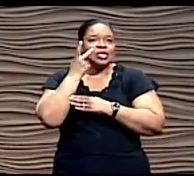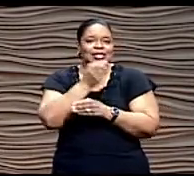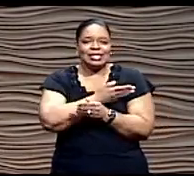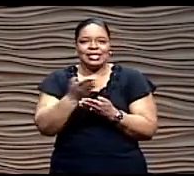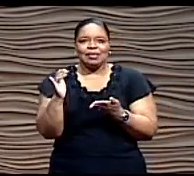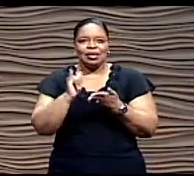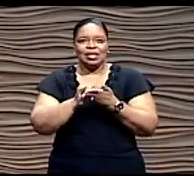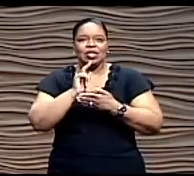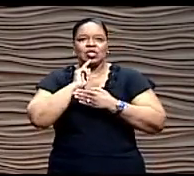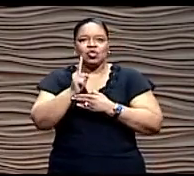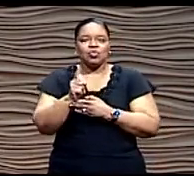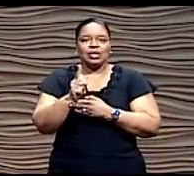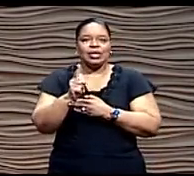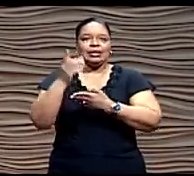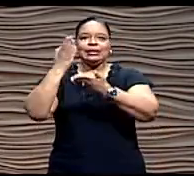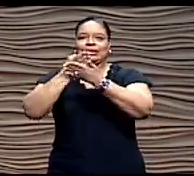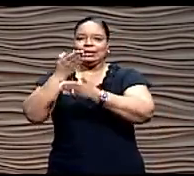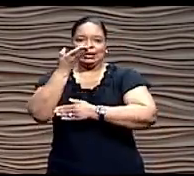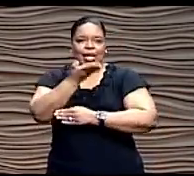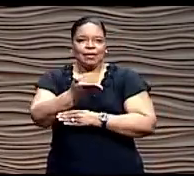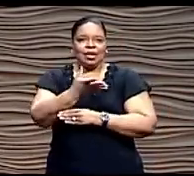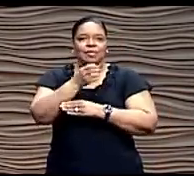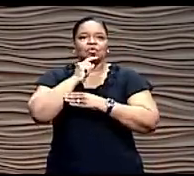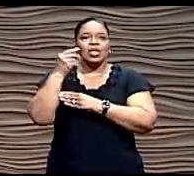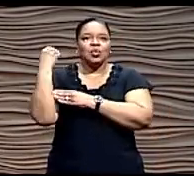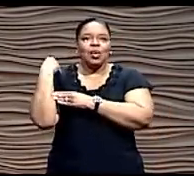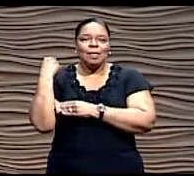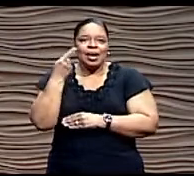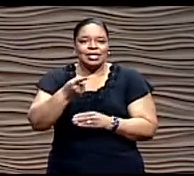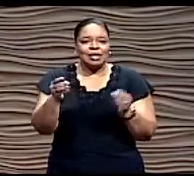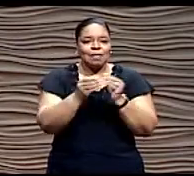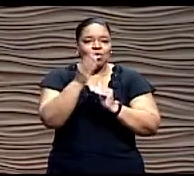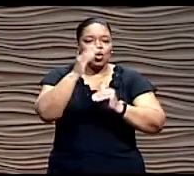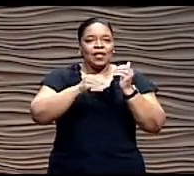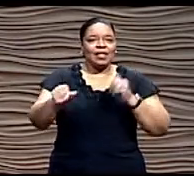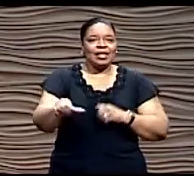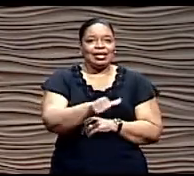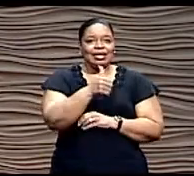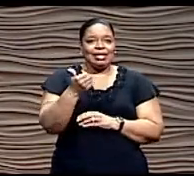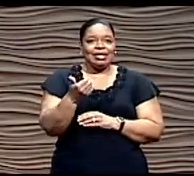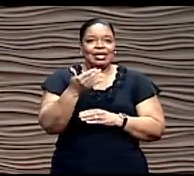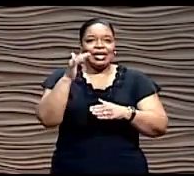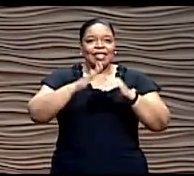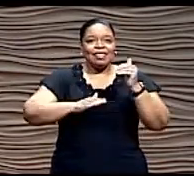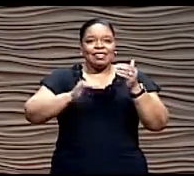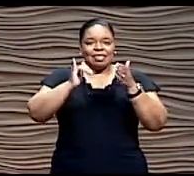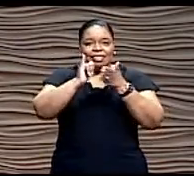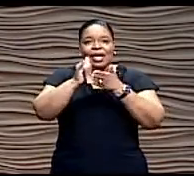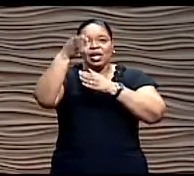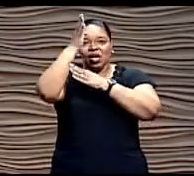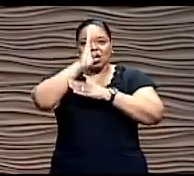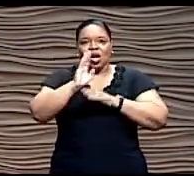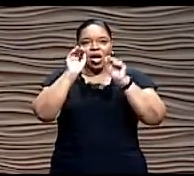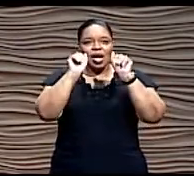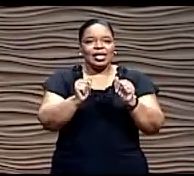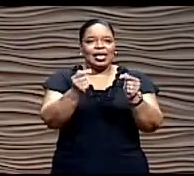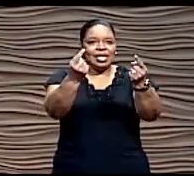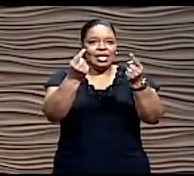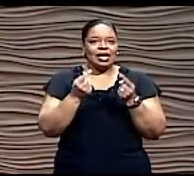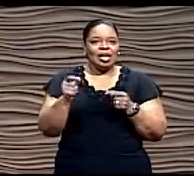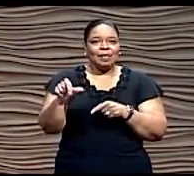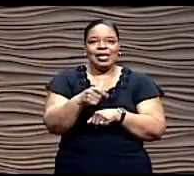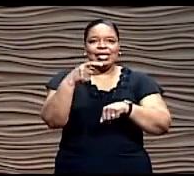something that would so arrest him, but it would remind him more than anything else that God can come to him